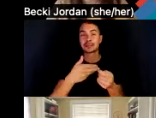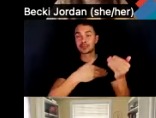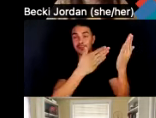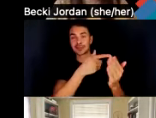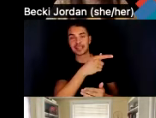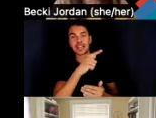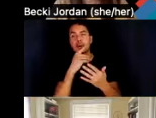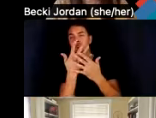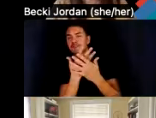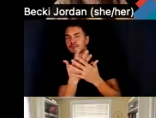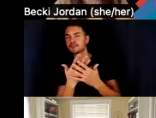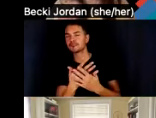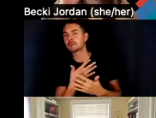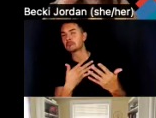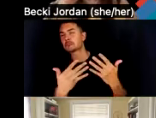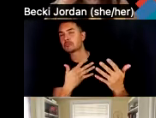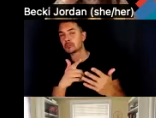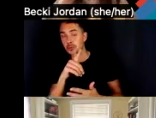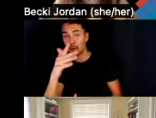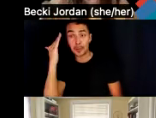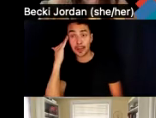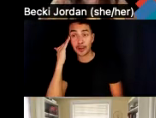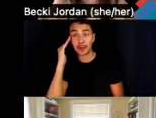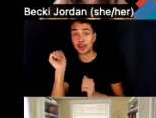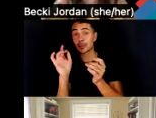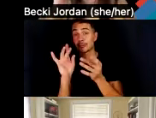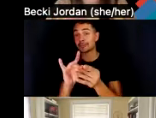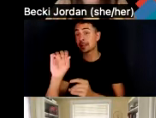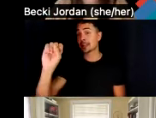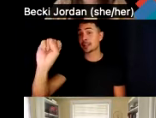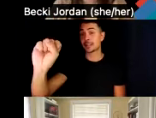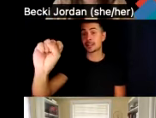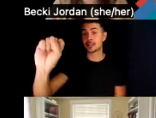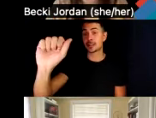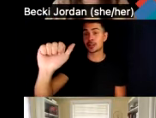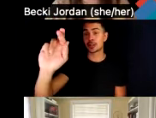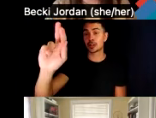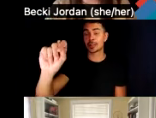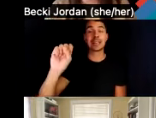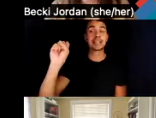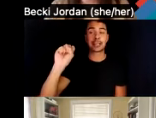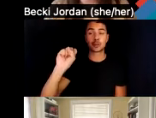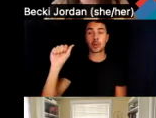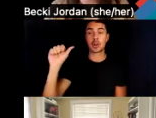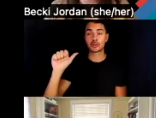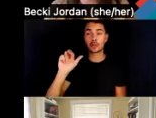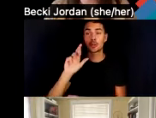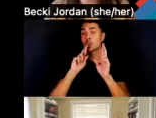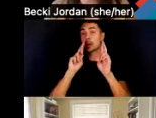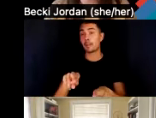of gauging your familiarity around SART, so sexual assault response teams,